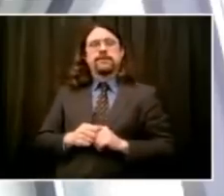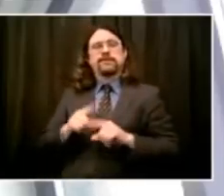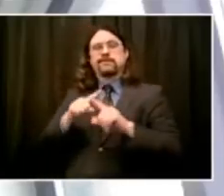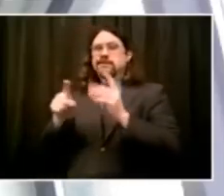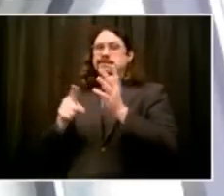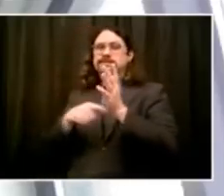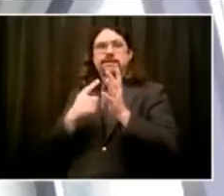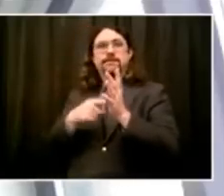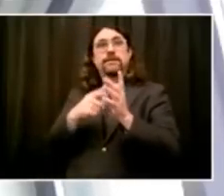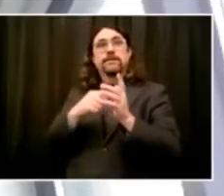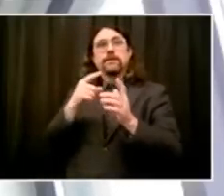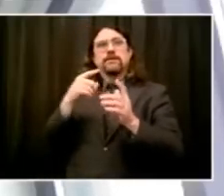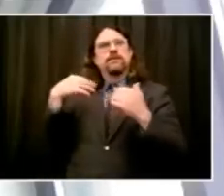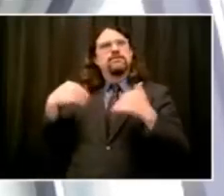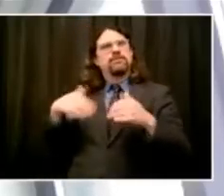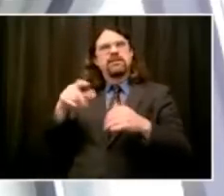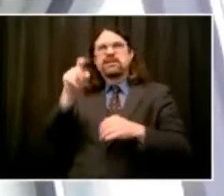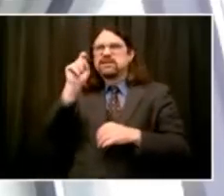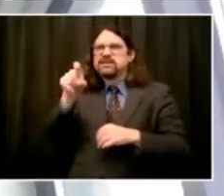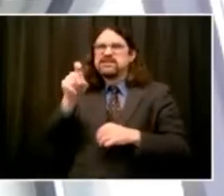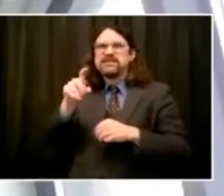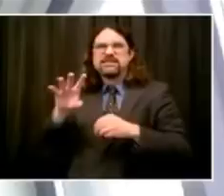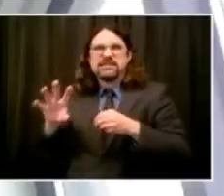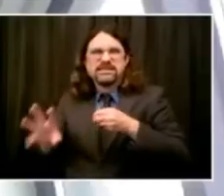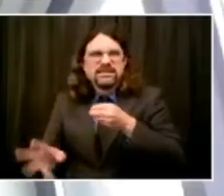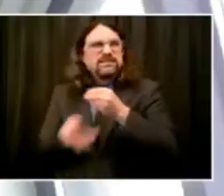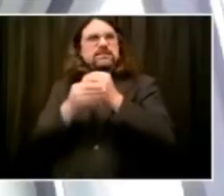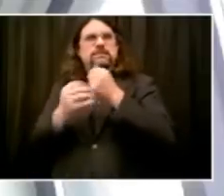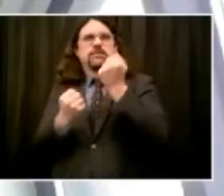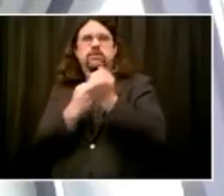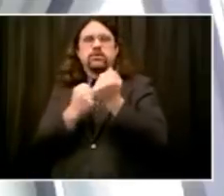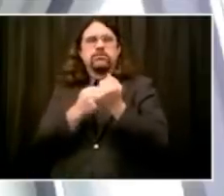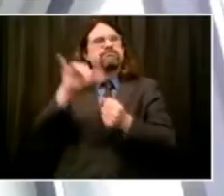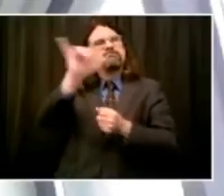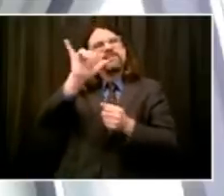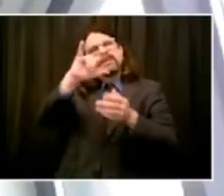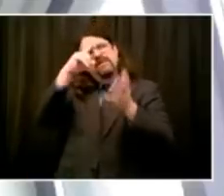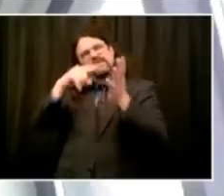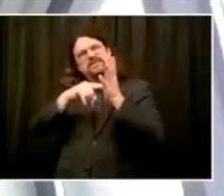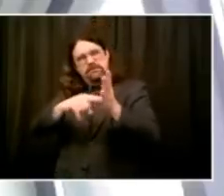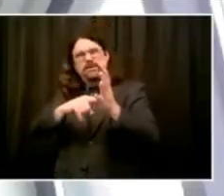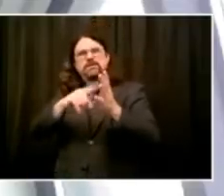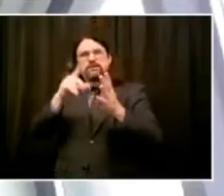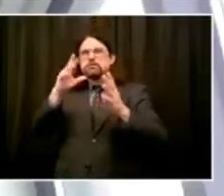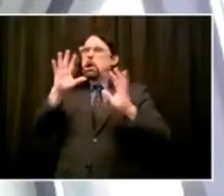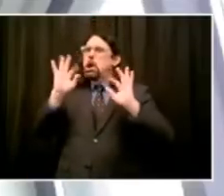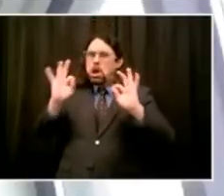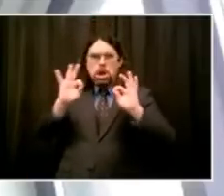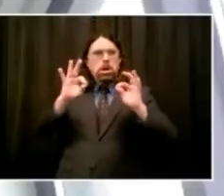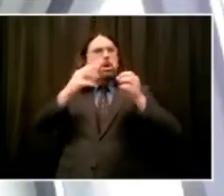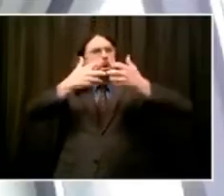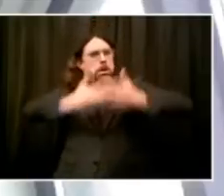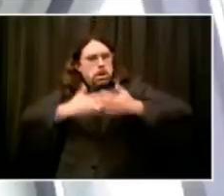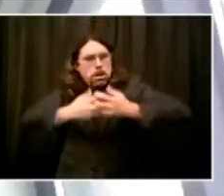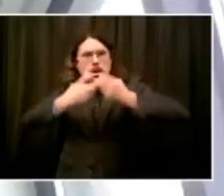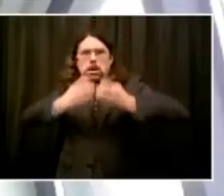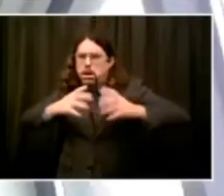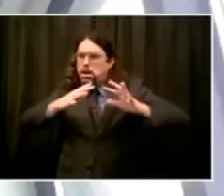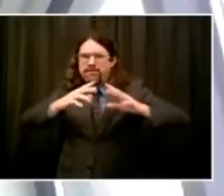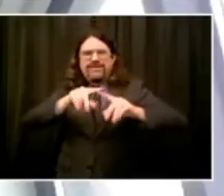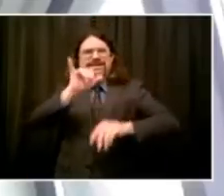live at home to do so. There will always be people whose needs are so complicated, who need so much